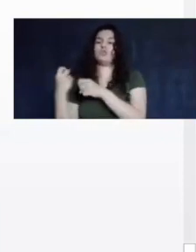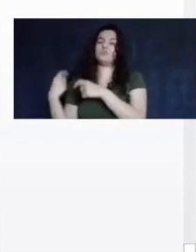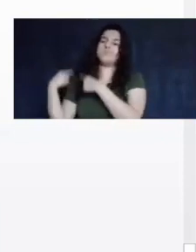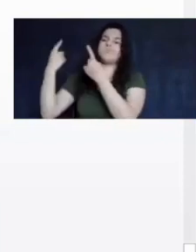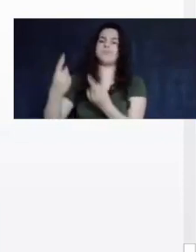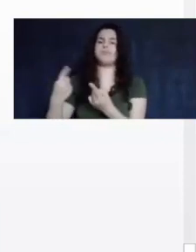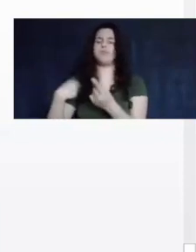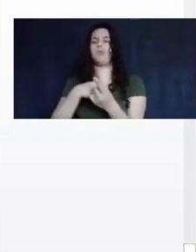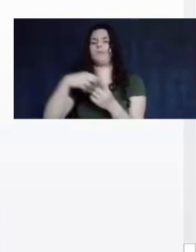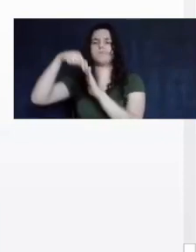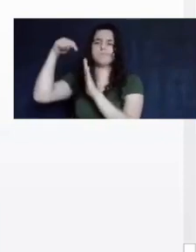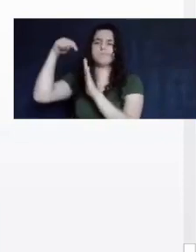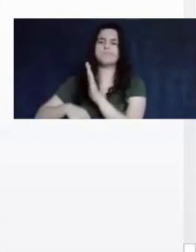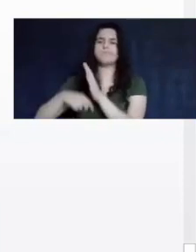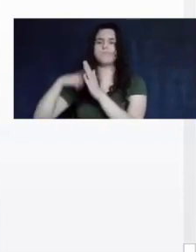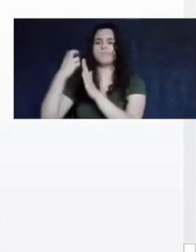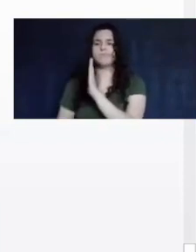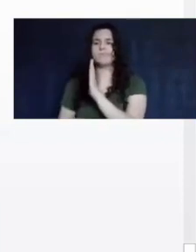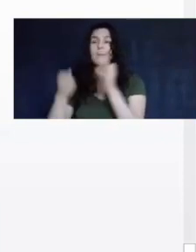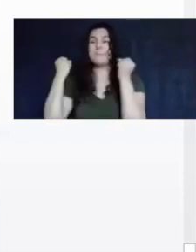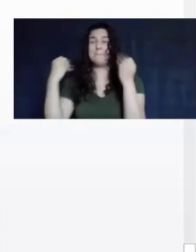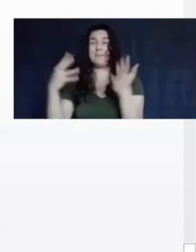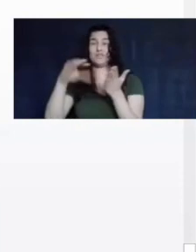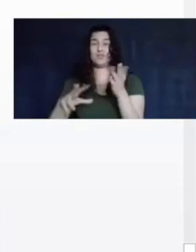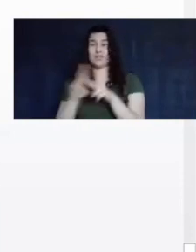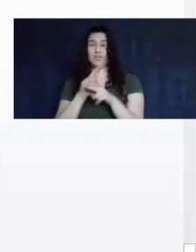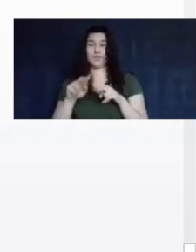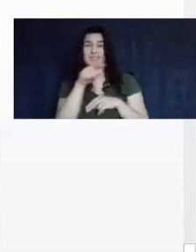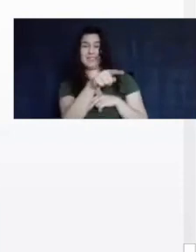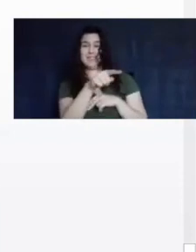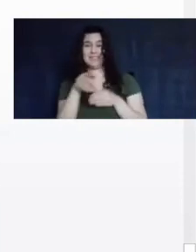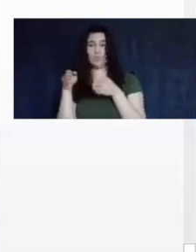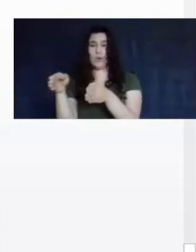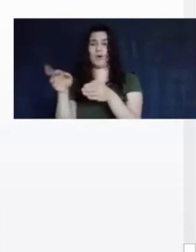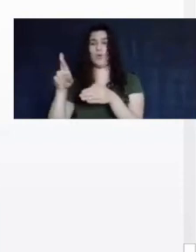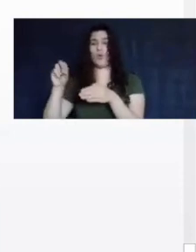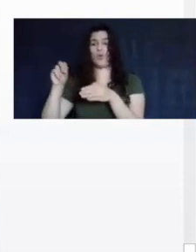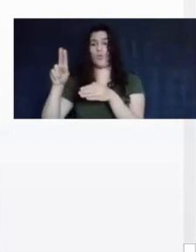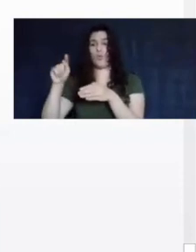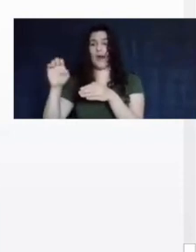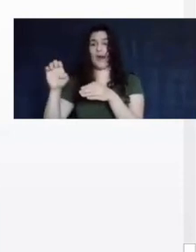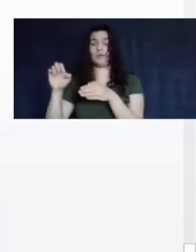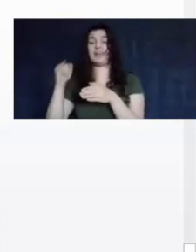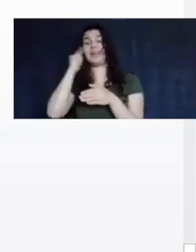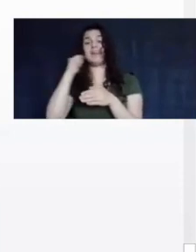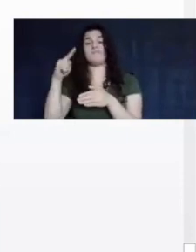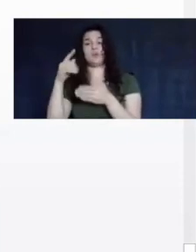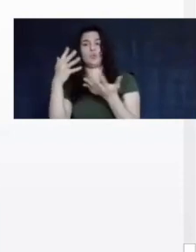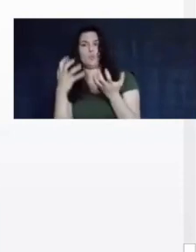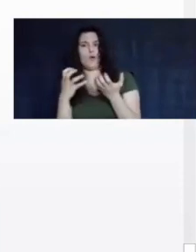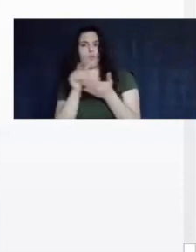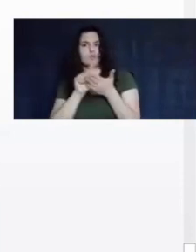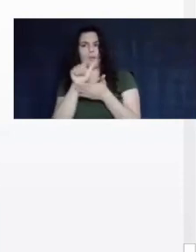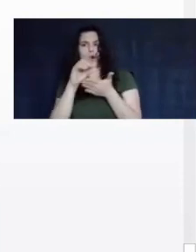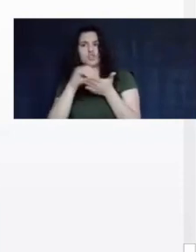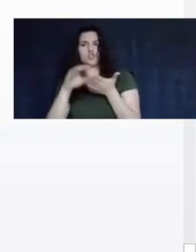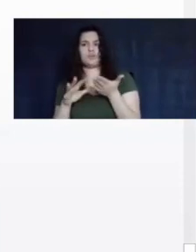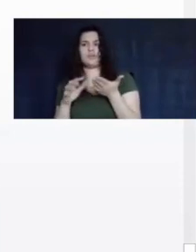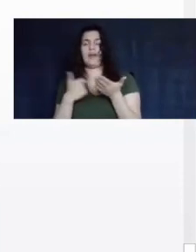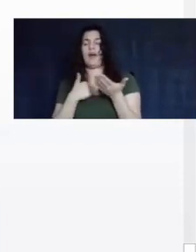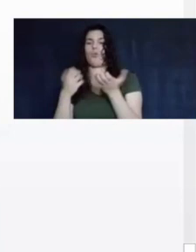the majority of our students go this route. And I think it's important for prospective students to hear this. And it's not just